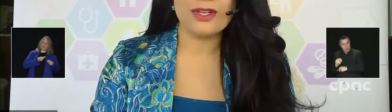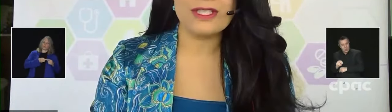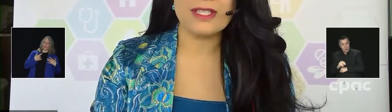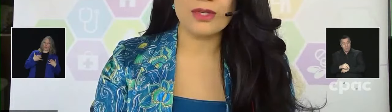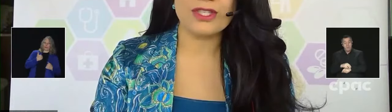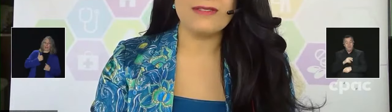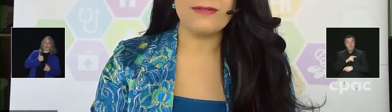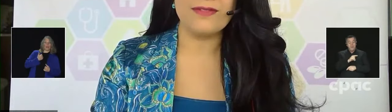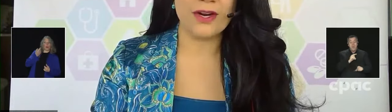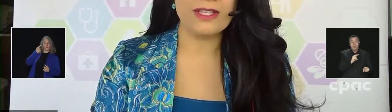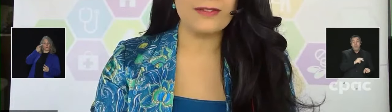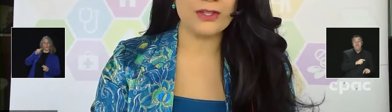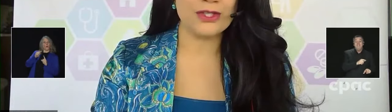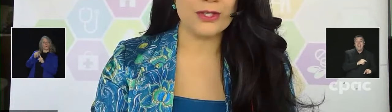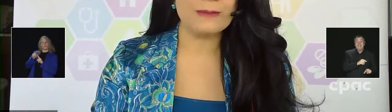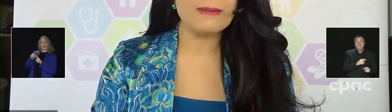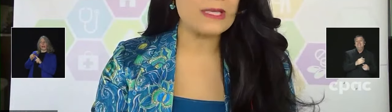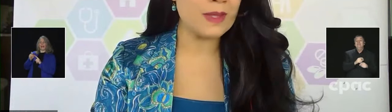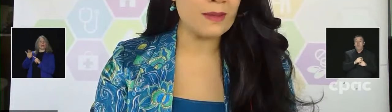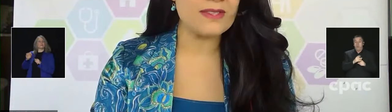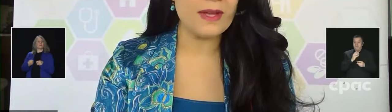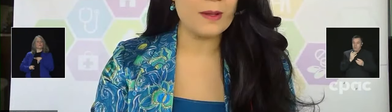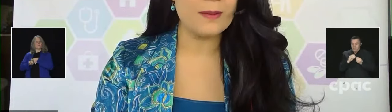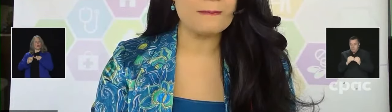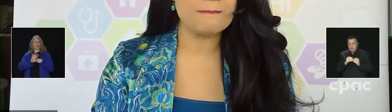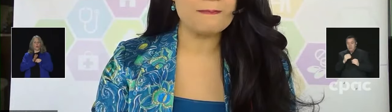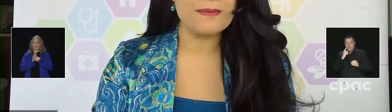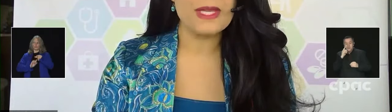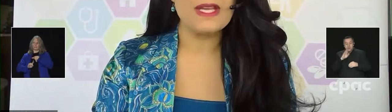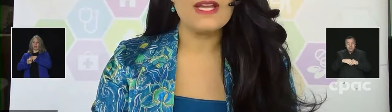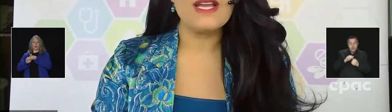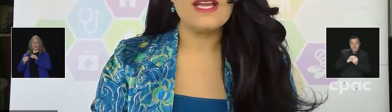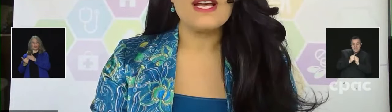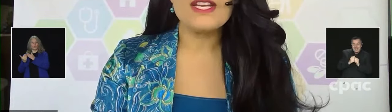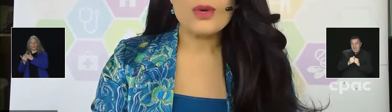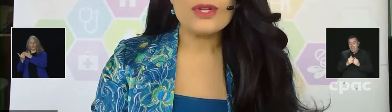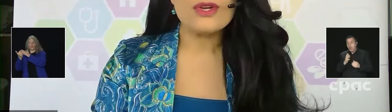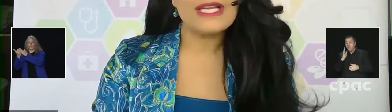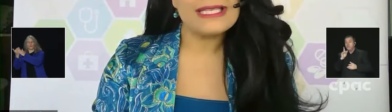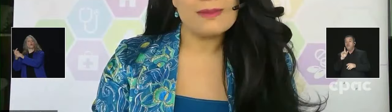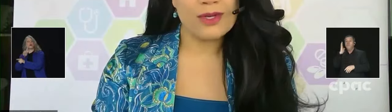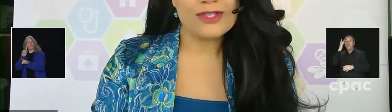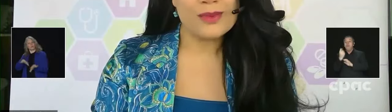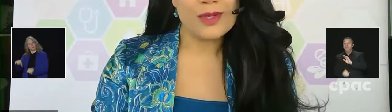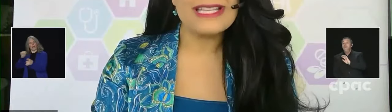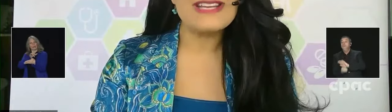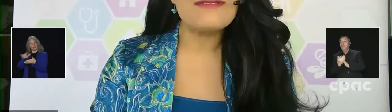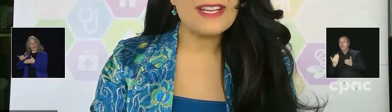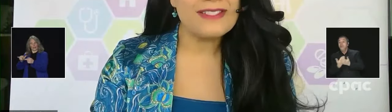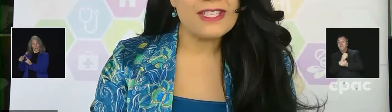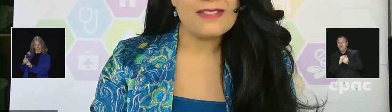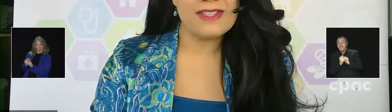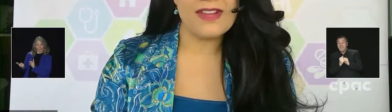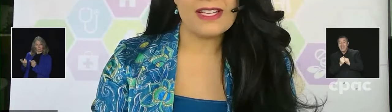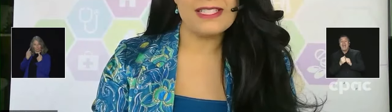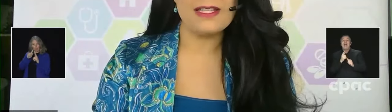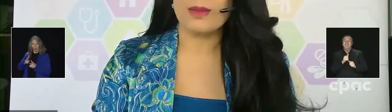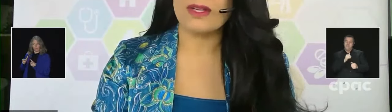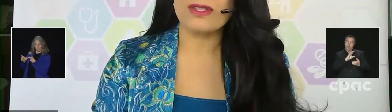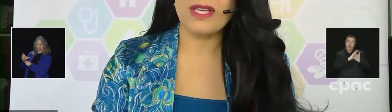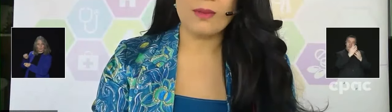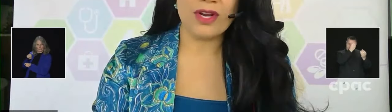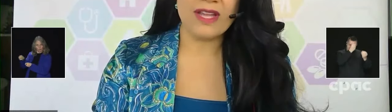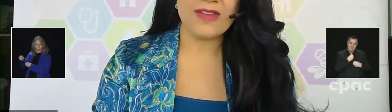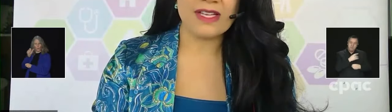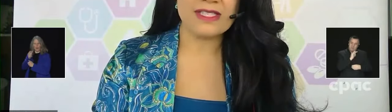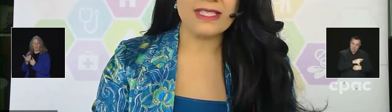against current and emerging variants of concern as it becomes available. I know there are likely some questions regarding the effectiveness of this vaccine